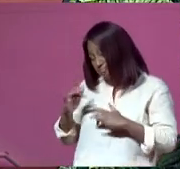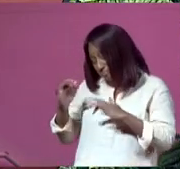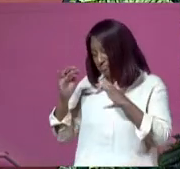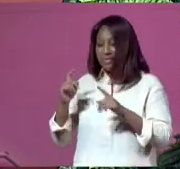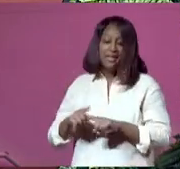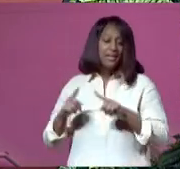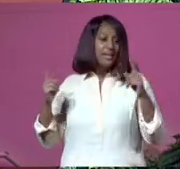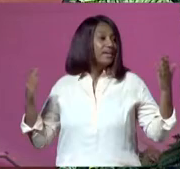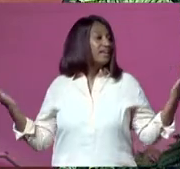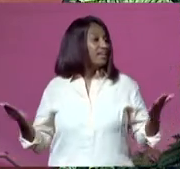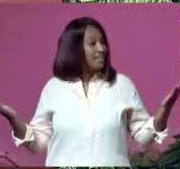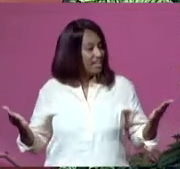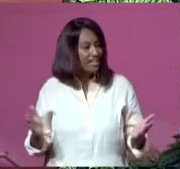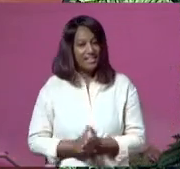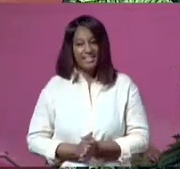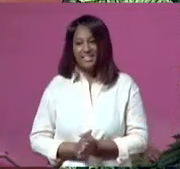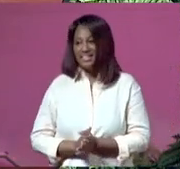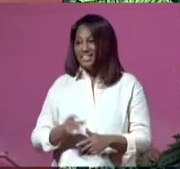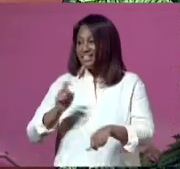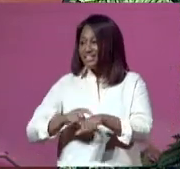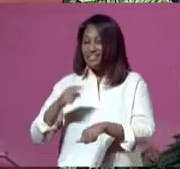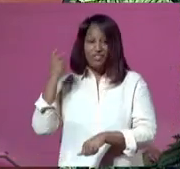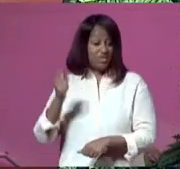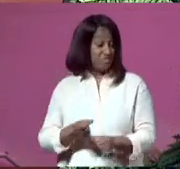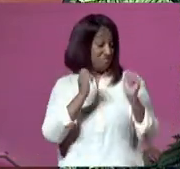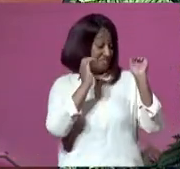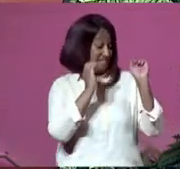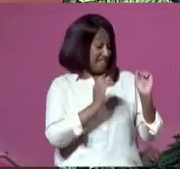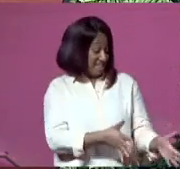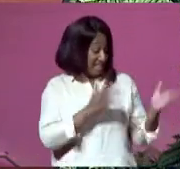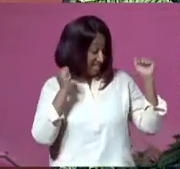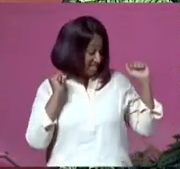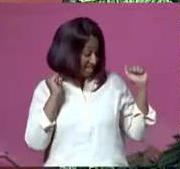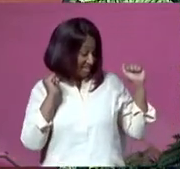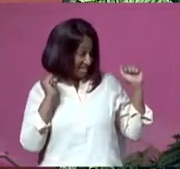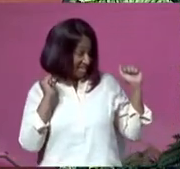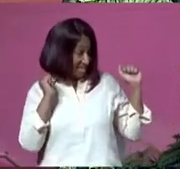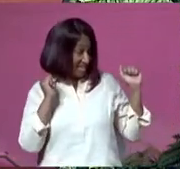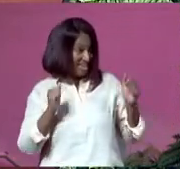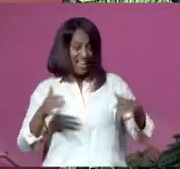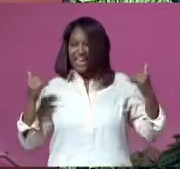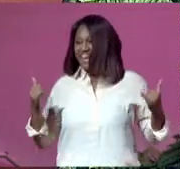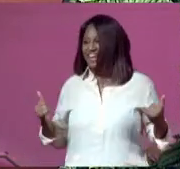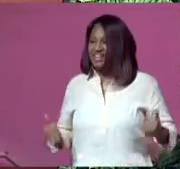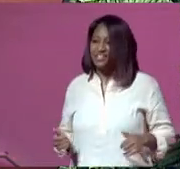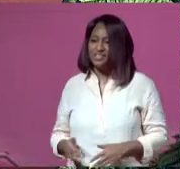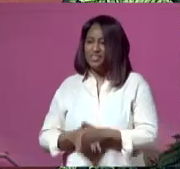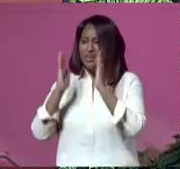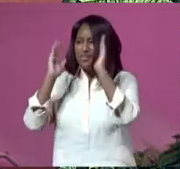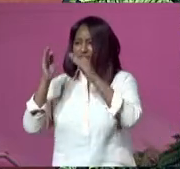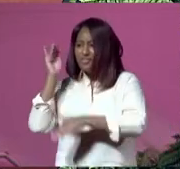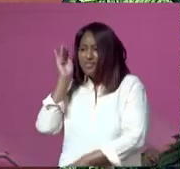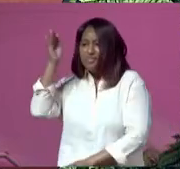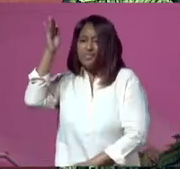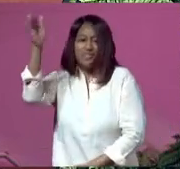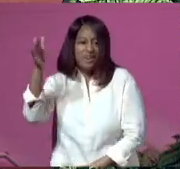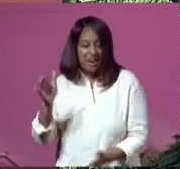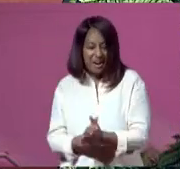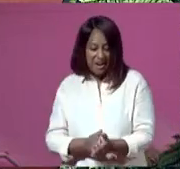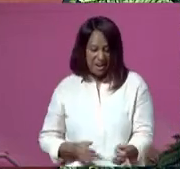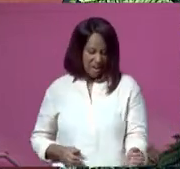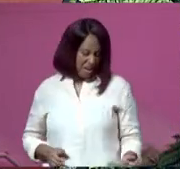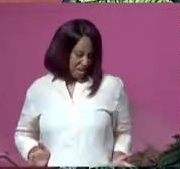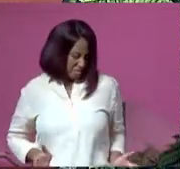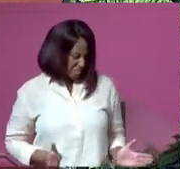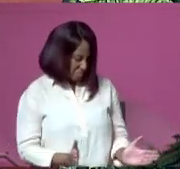somebody, it's time for you to leave it. Now you need to be drawn by your future and not pushed by your